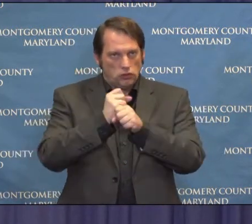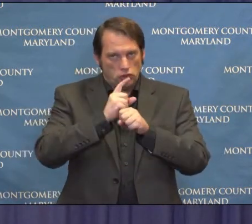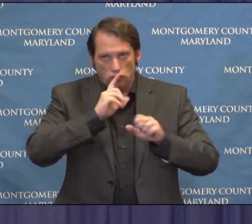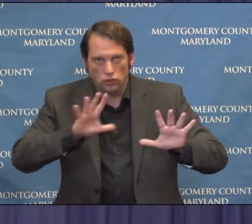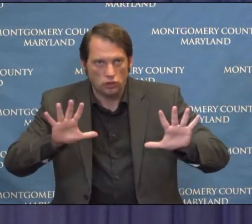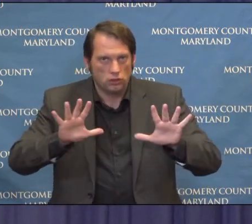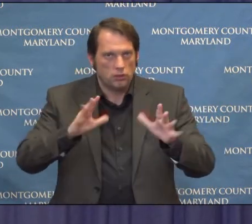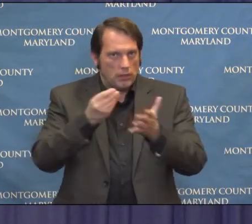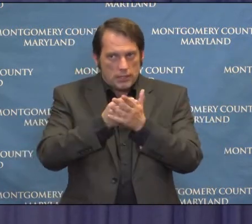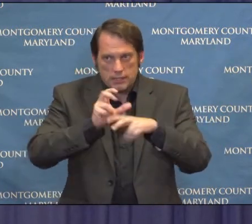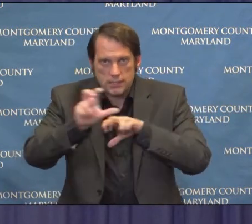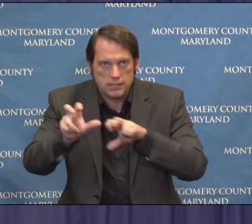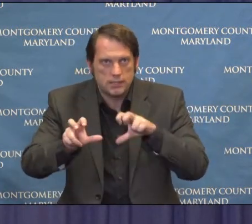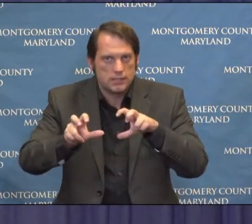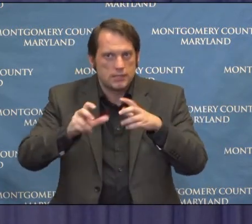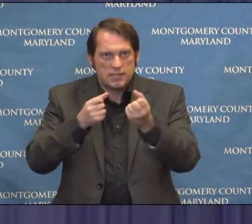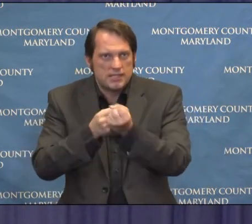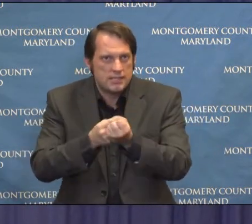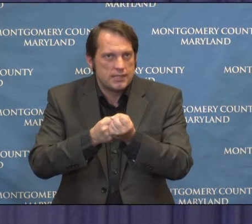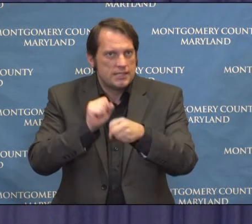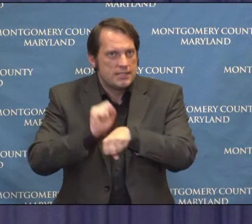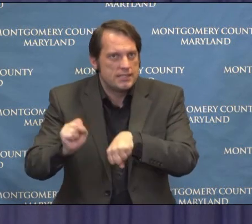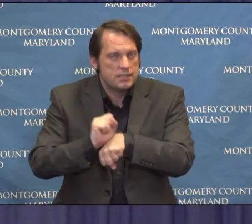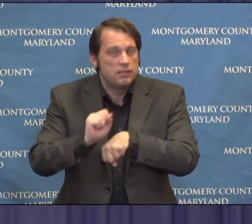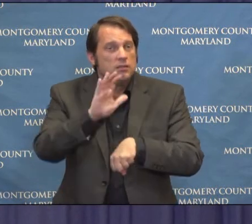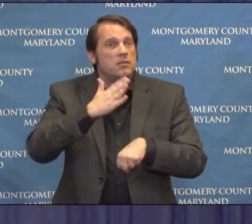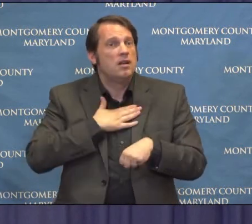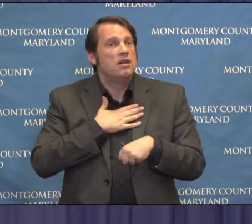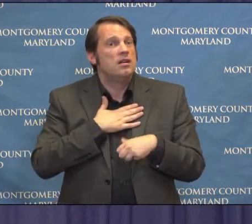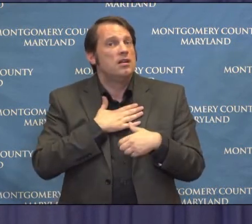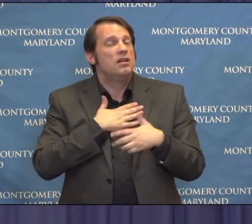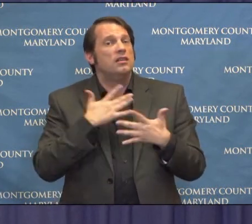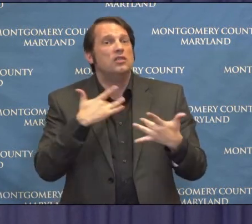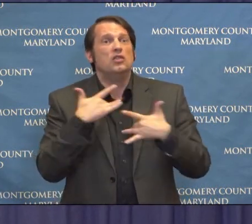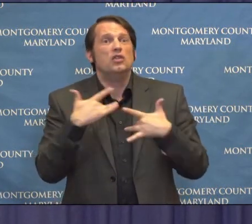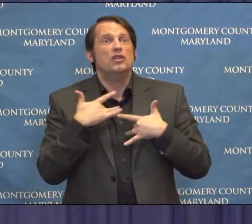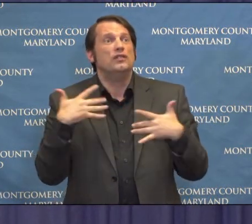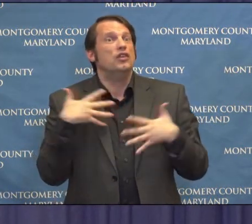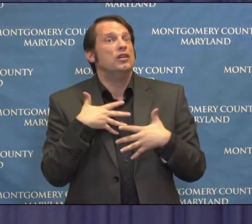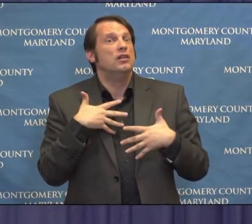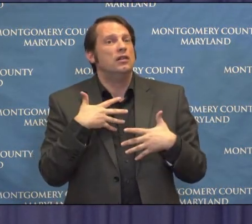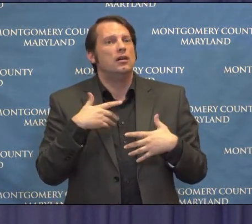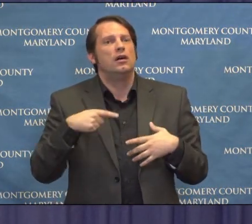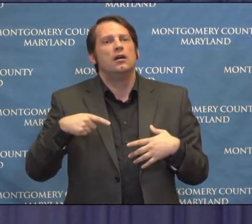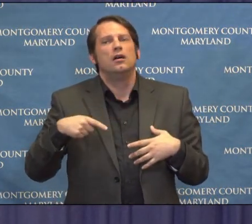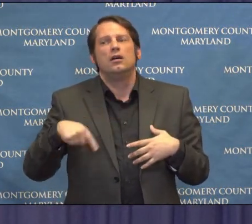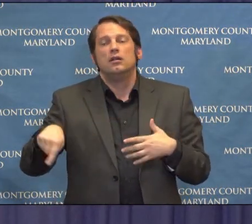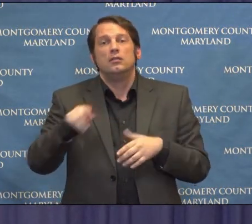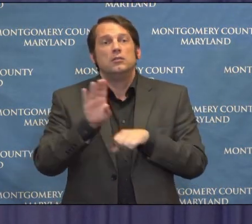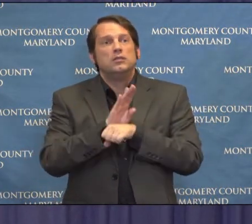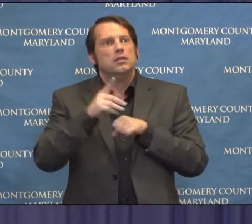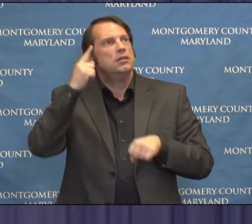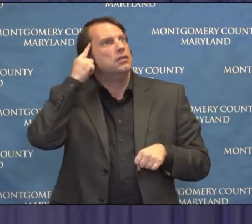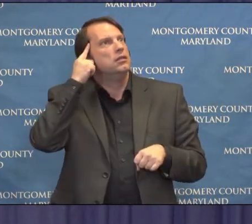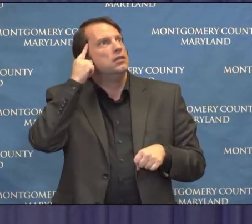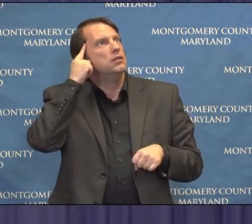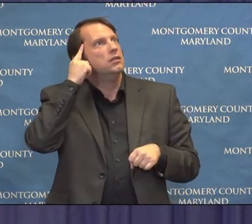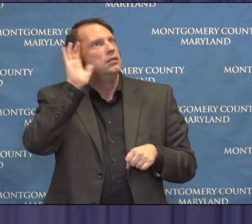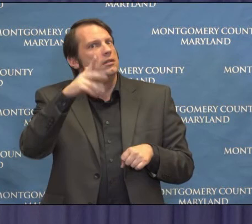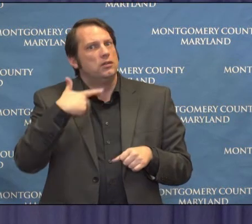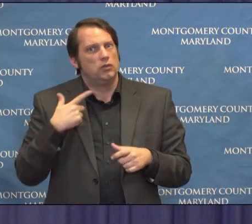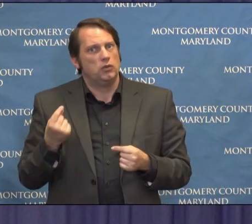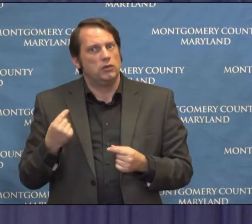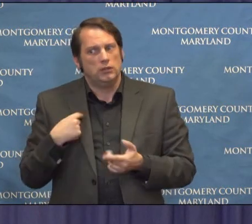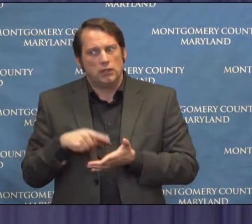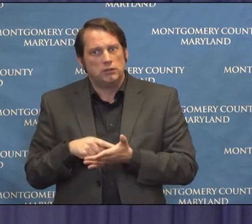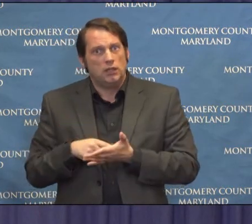is the businesses will look at the debts that they're building up, probably 2 months of non-paid rents, possibly